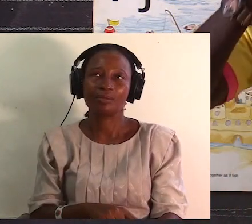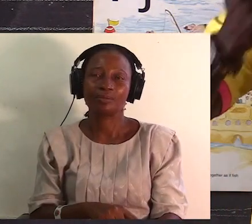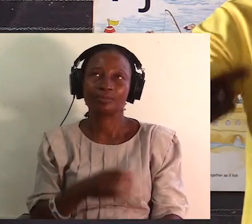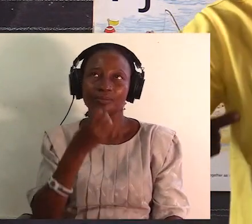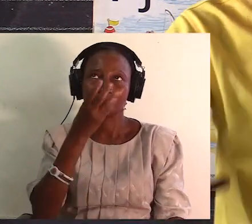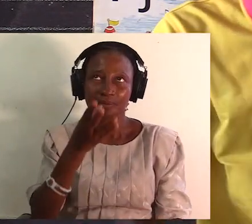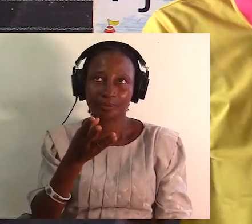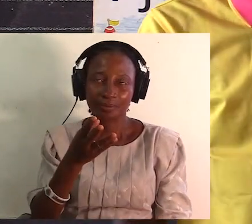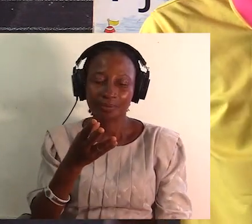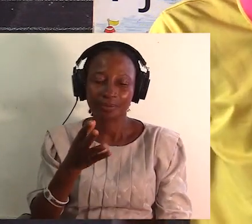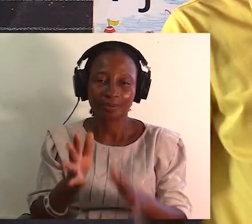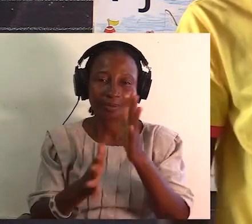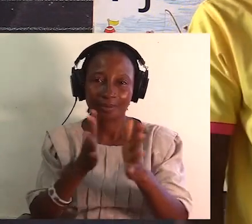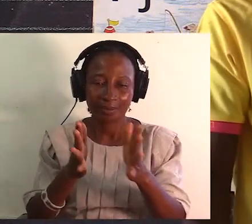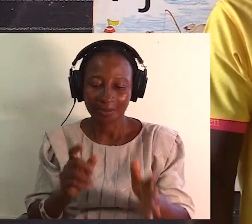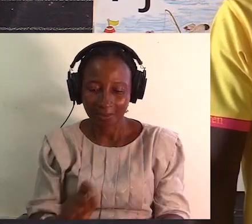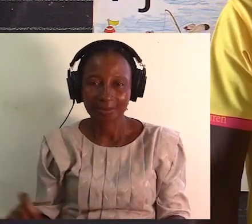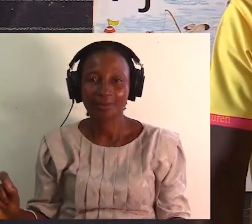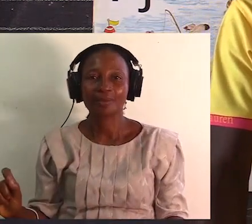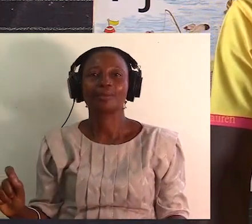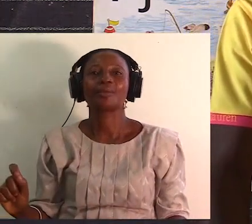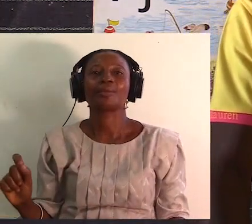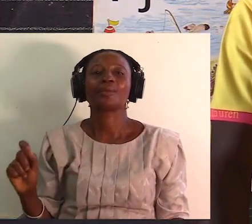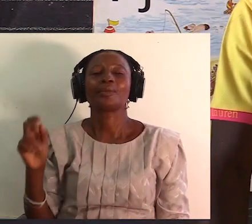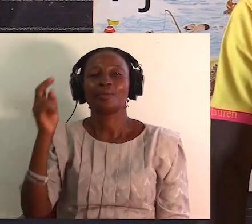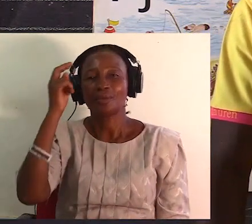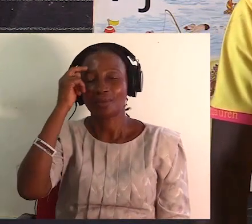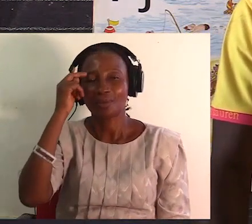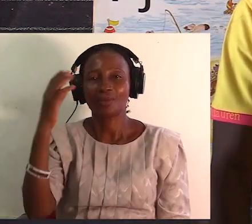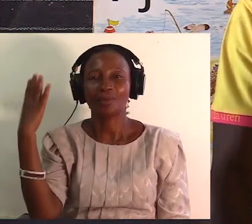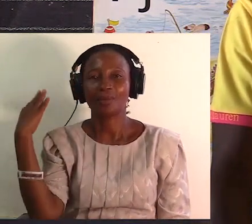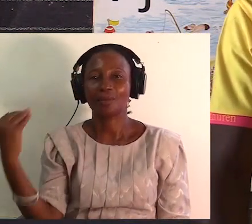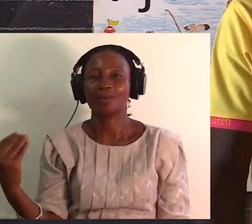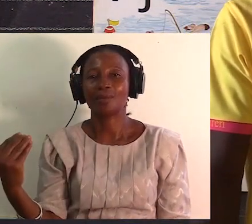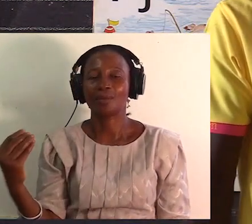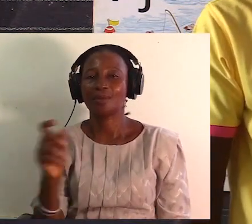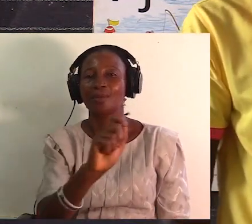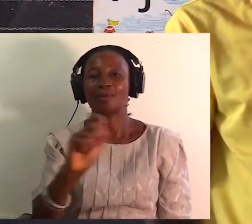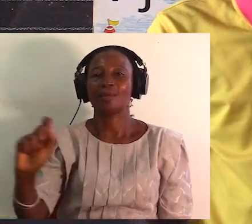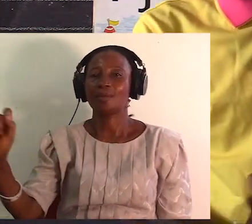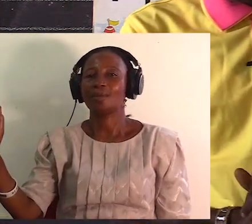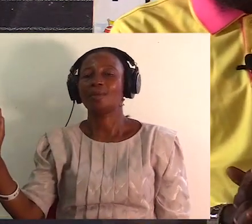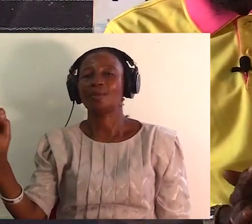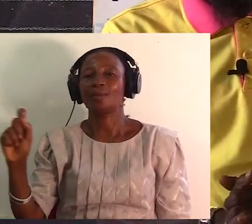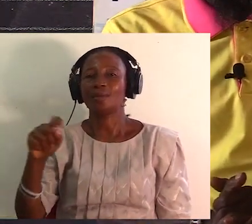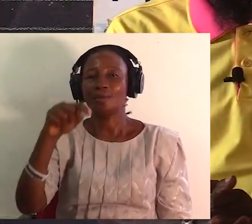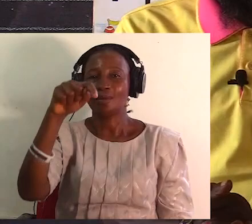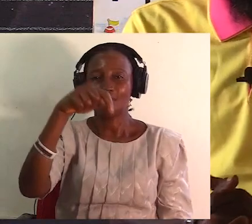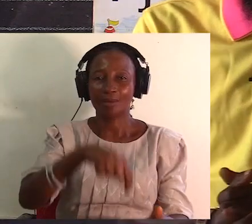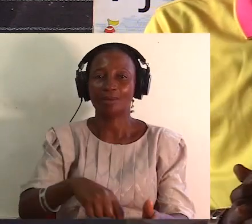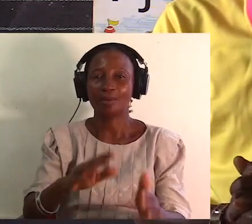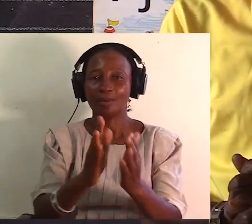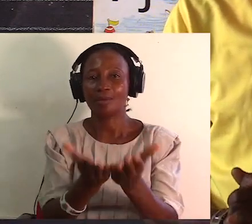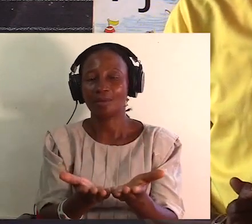I say the sound, you already know how to form it. You'll already write it in your